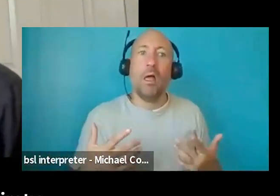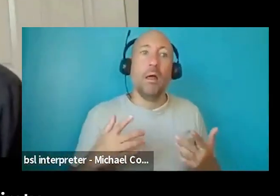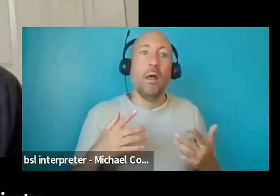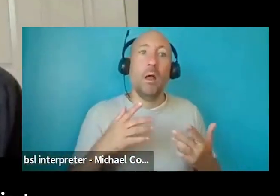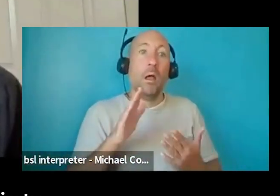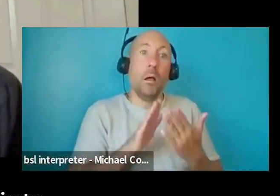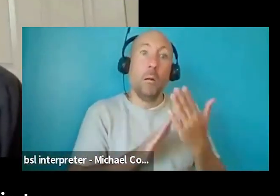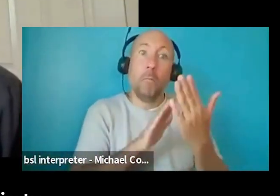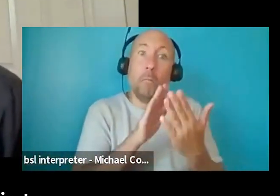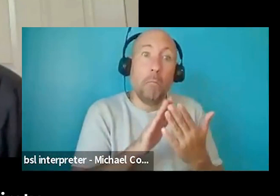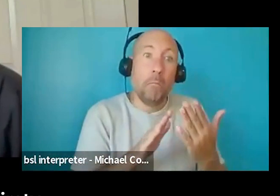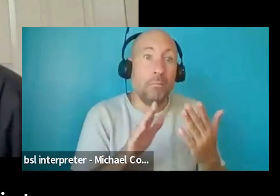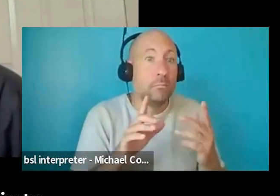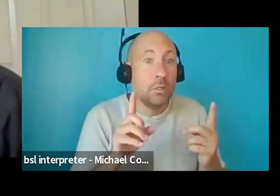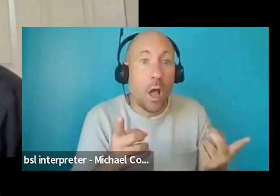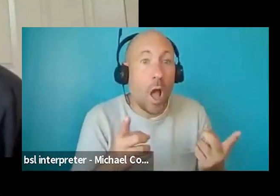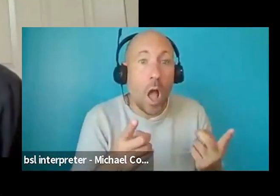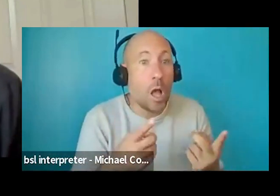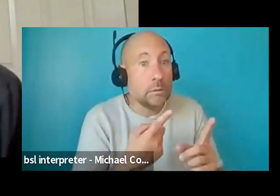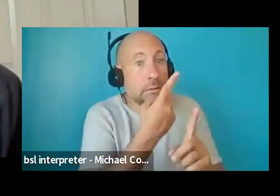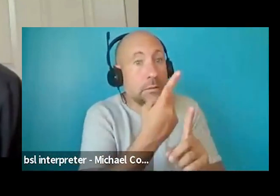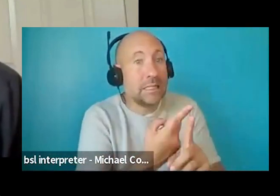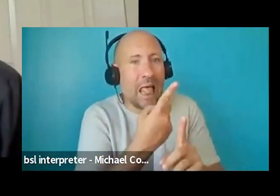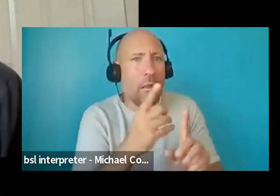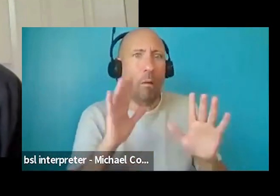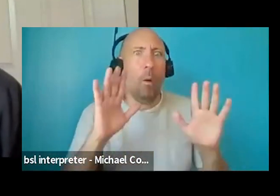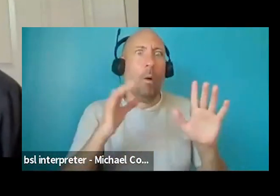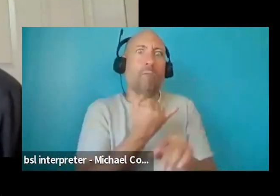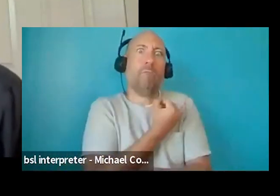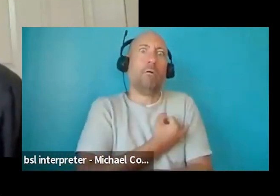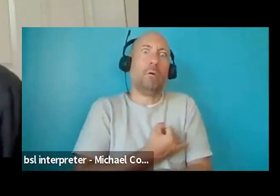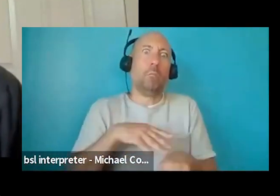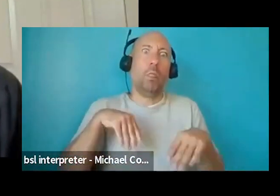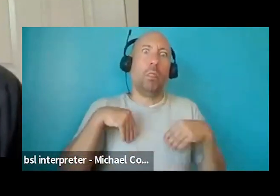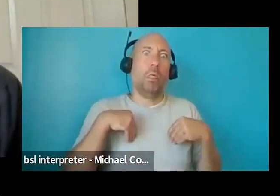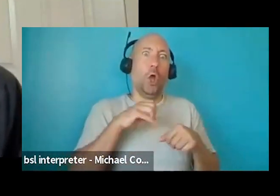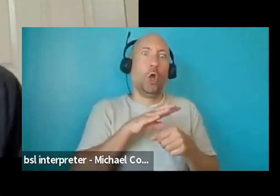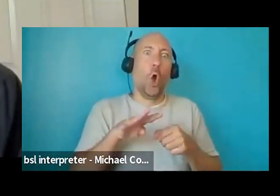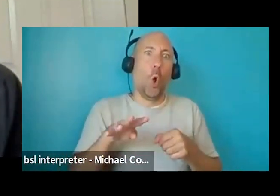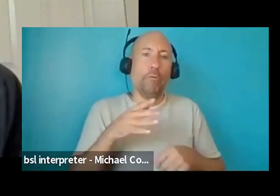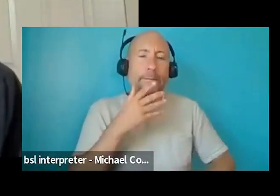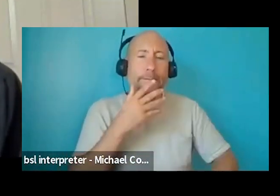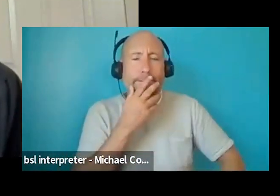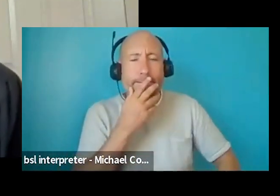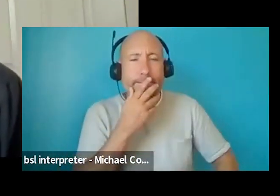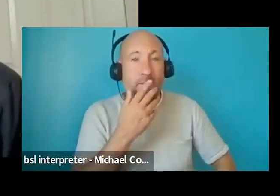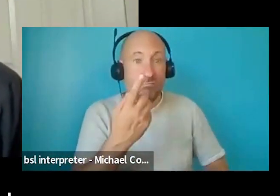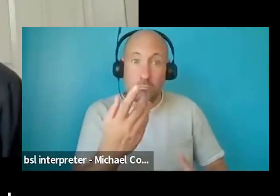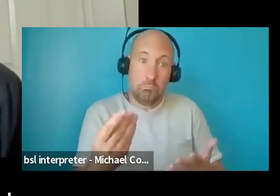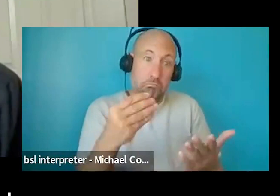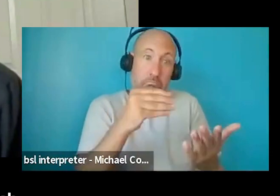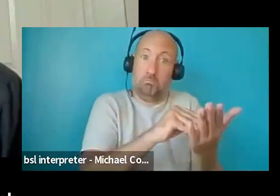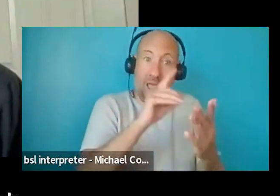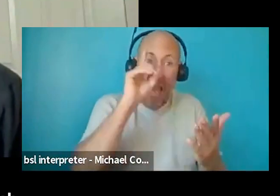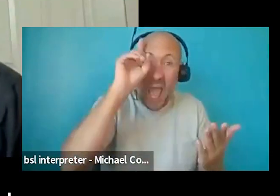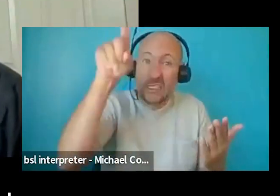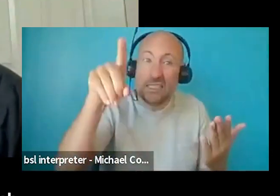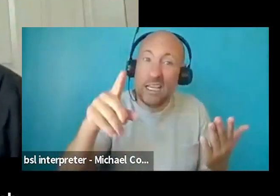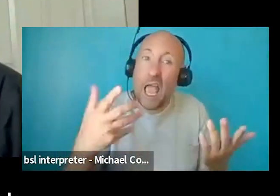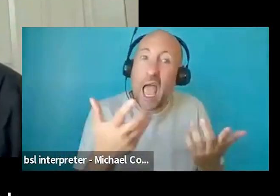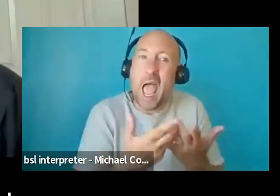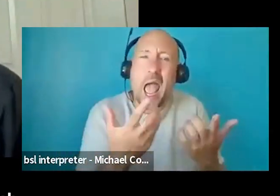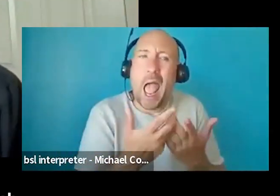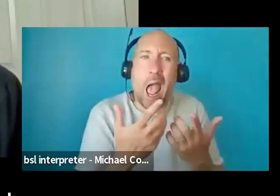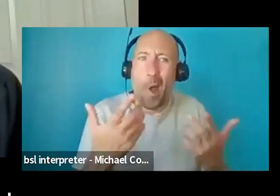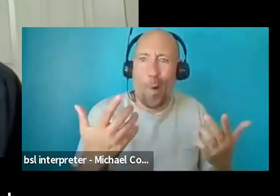its entirety is problematic for you, then if you are able to come up with an idea that still